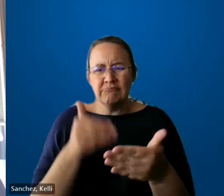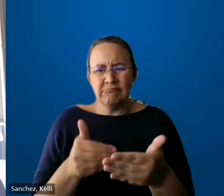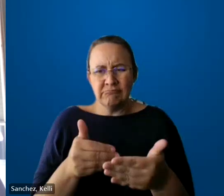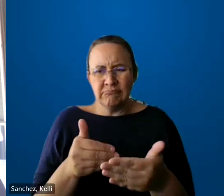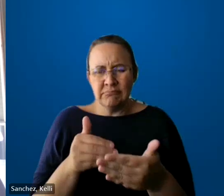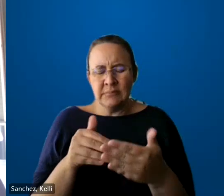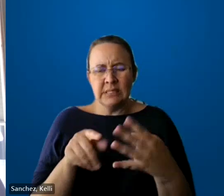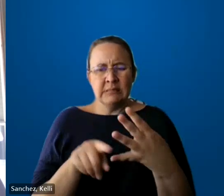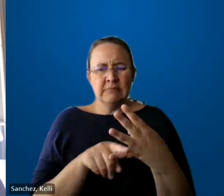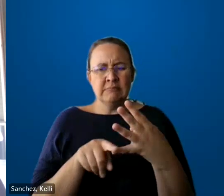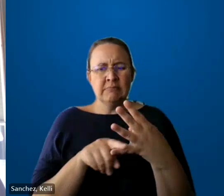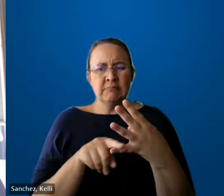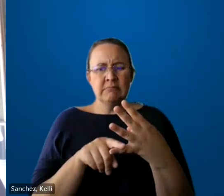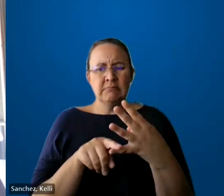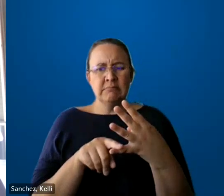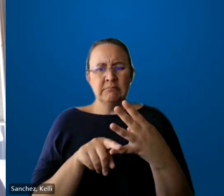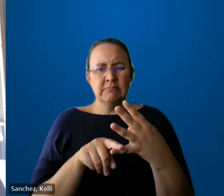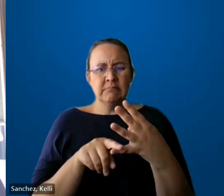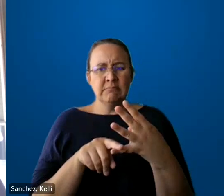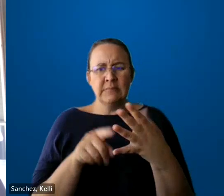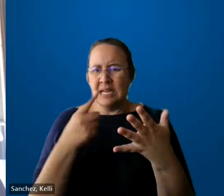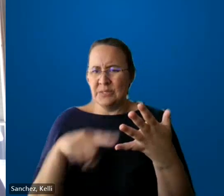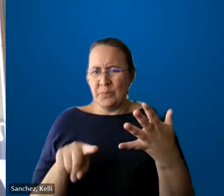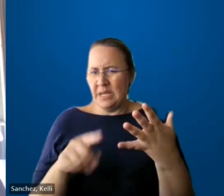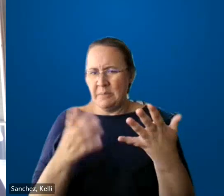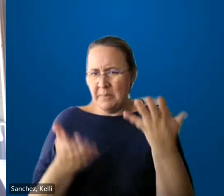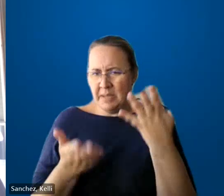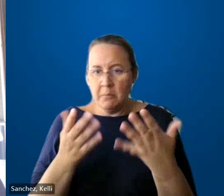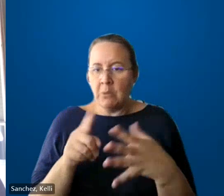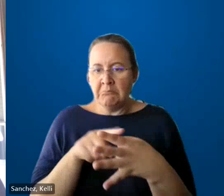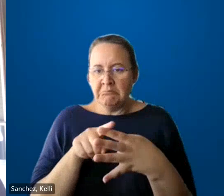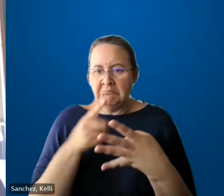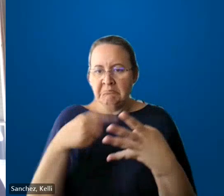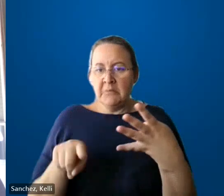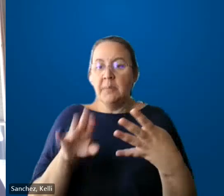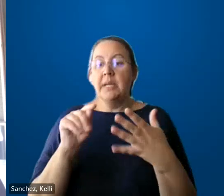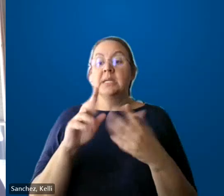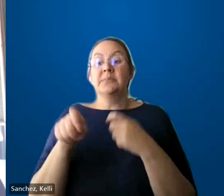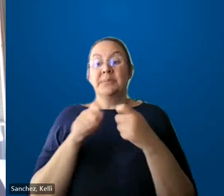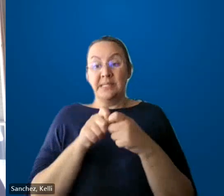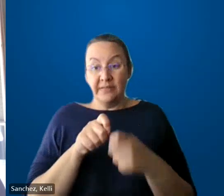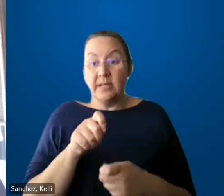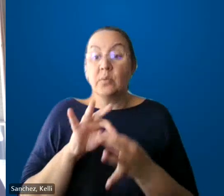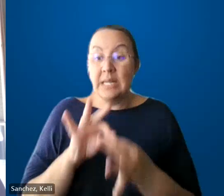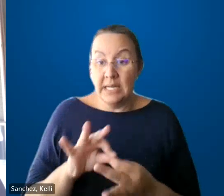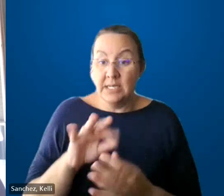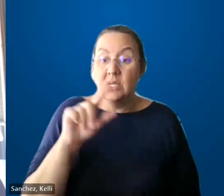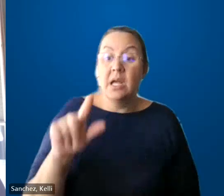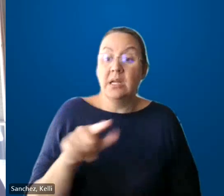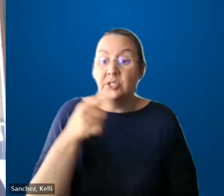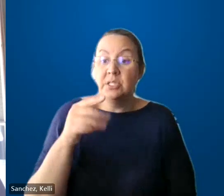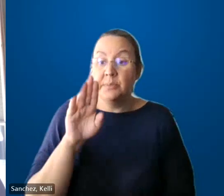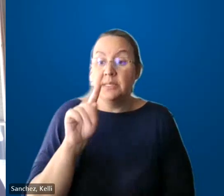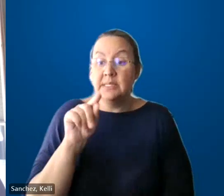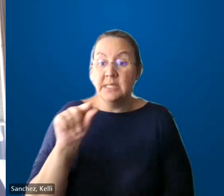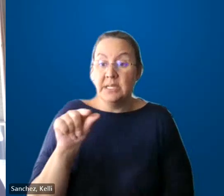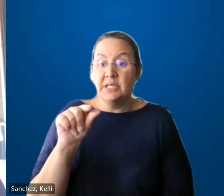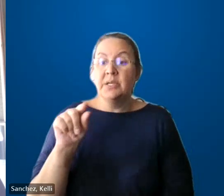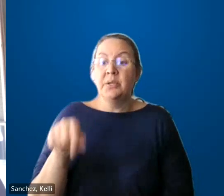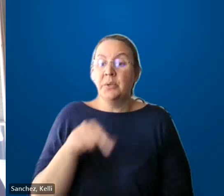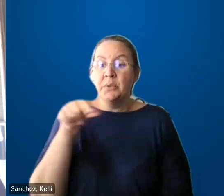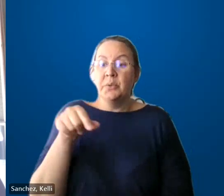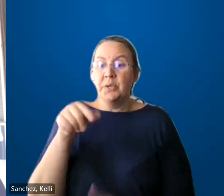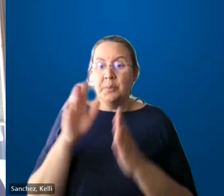end of this at the like next week or soon, that's specific on the LGBTQ community and more. So